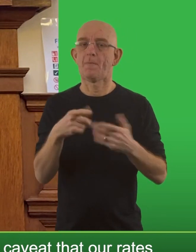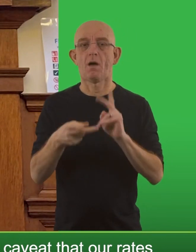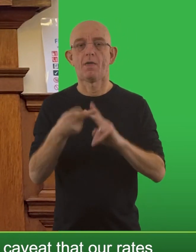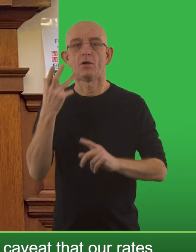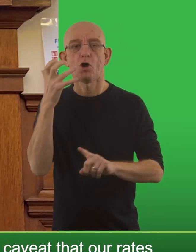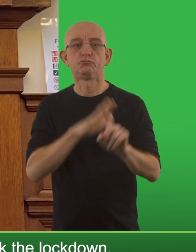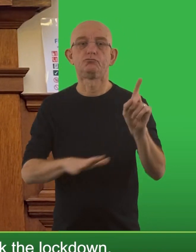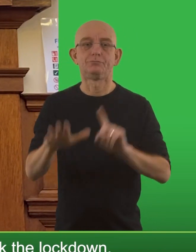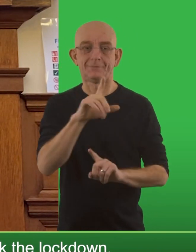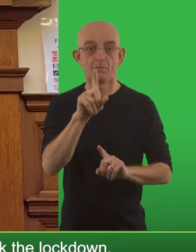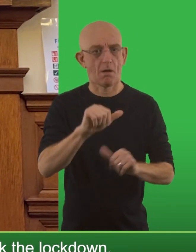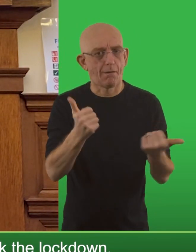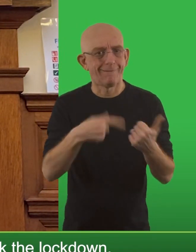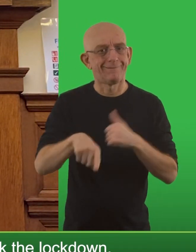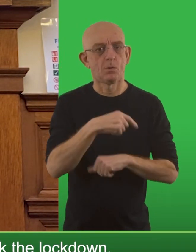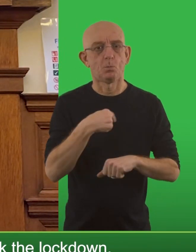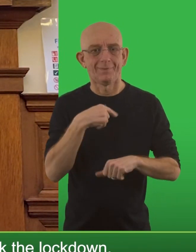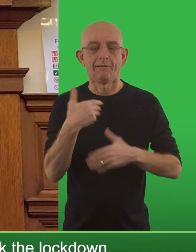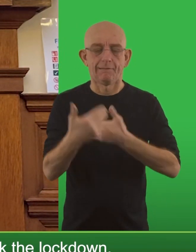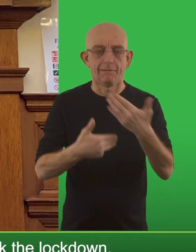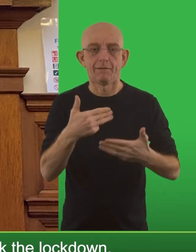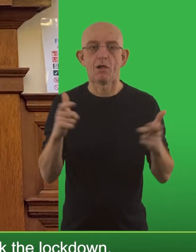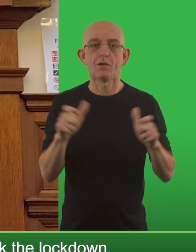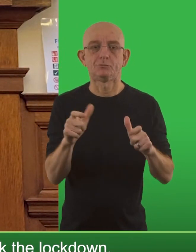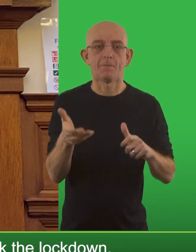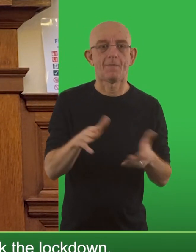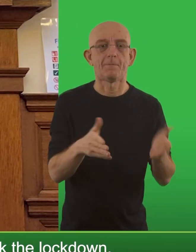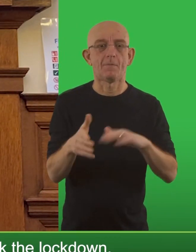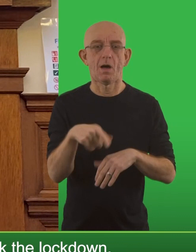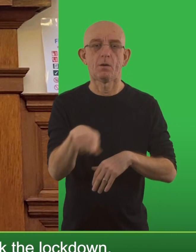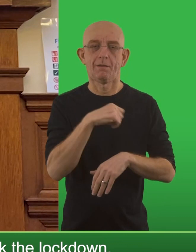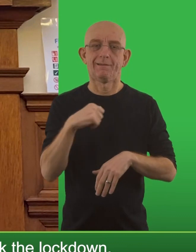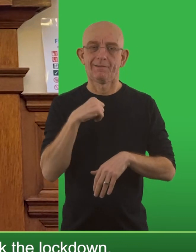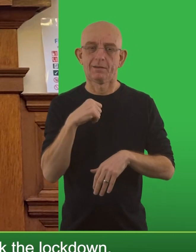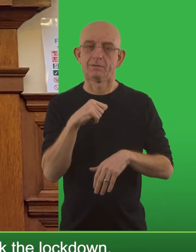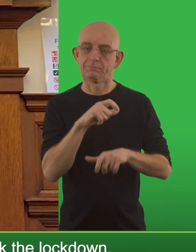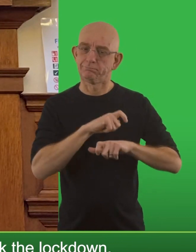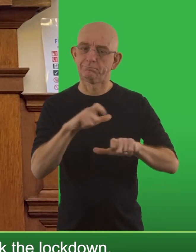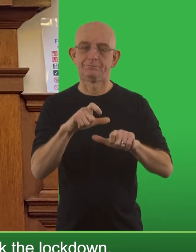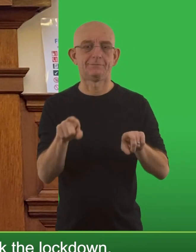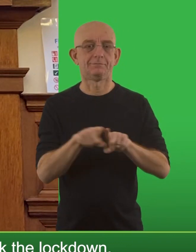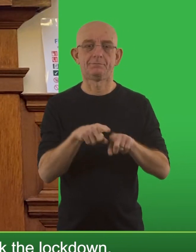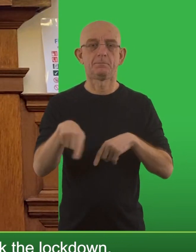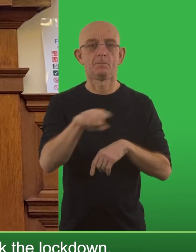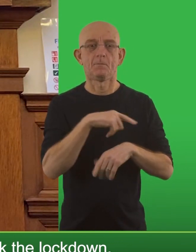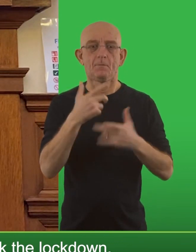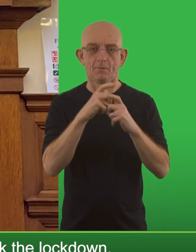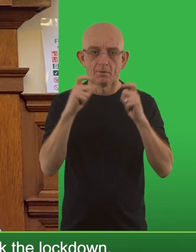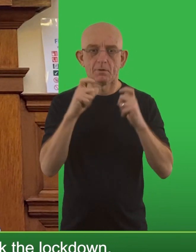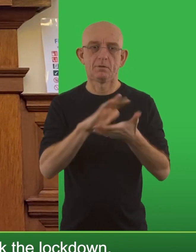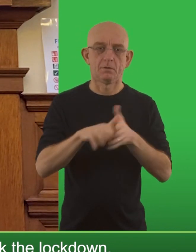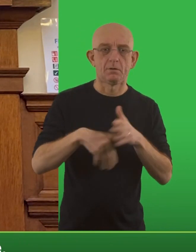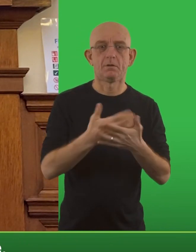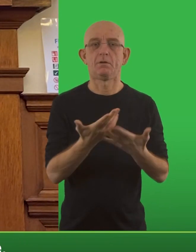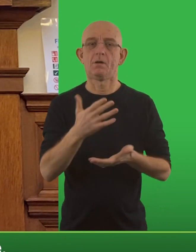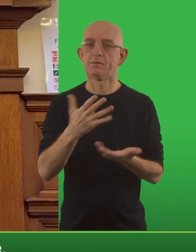the country, but we're still in good shape to unpick the lockdown. I'd anticipate some continuation of many of the same basic measures